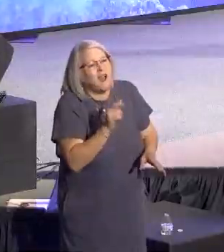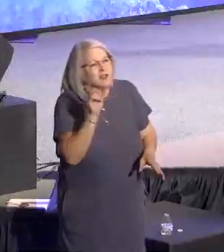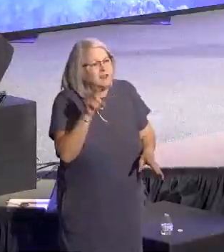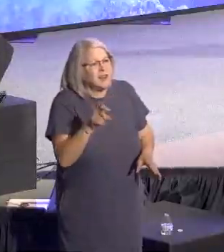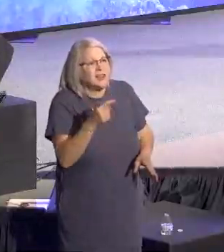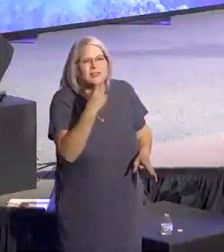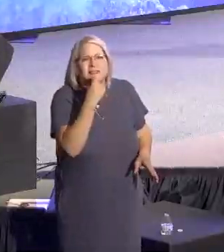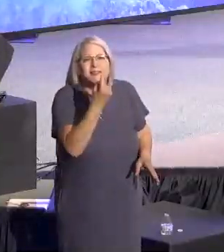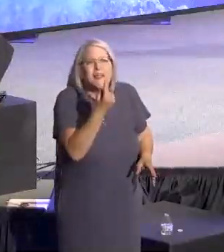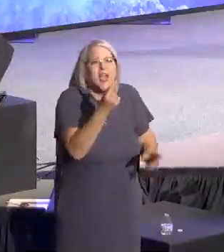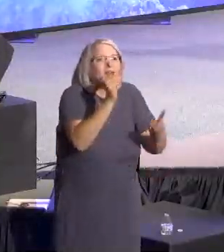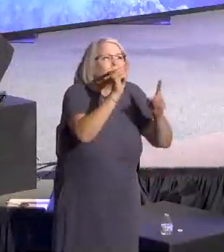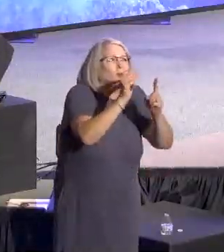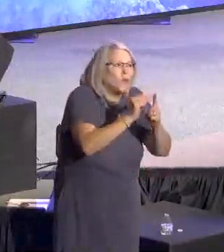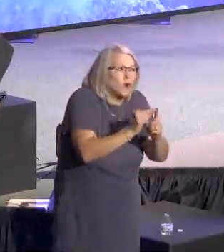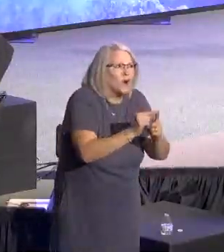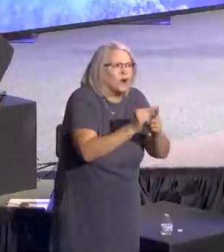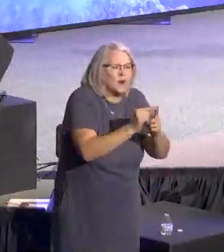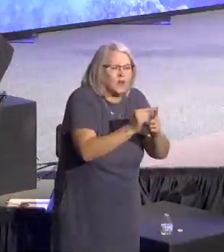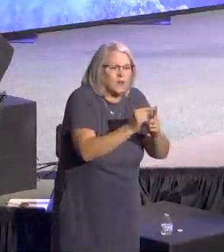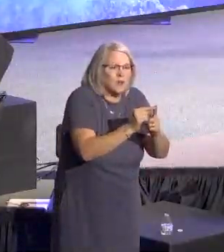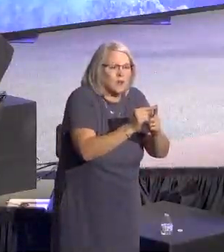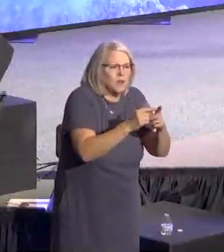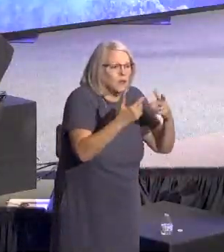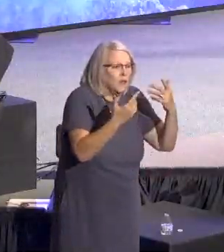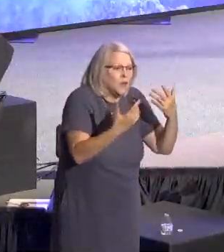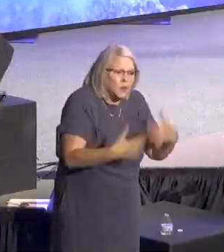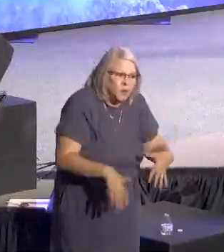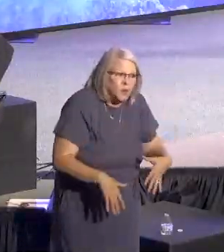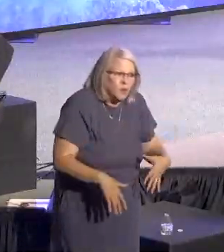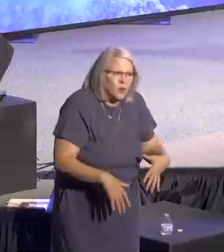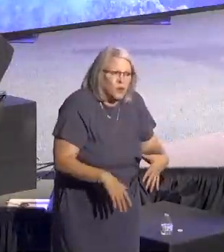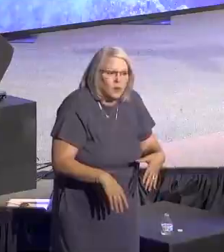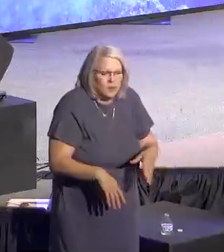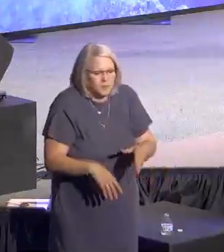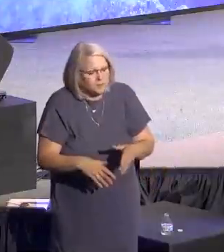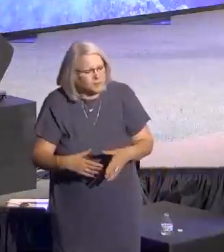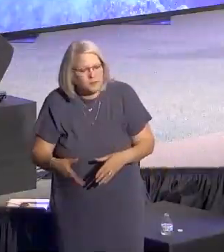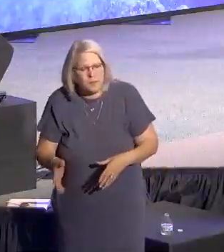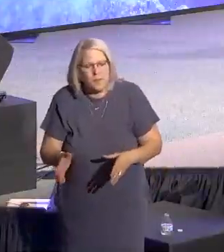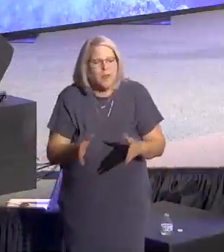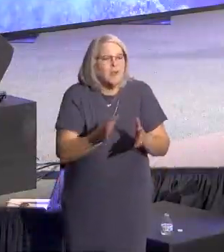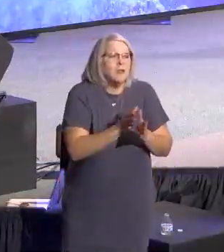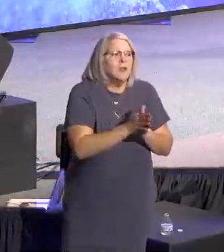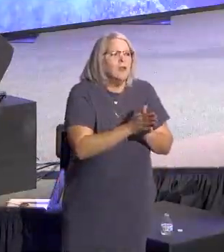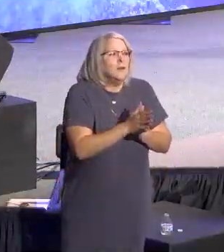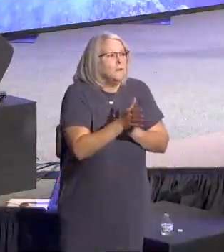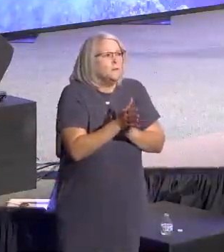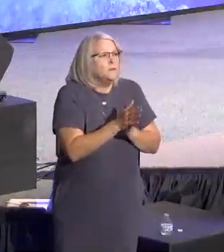demoniac, who was inhabited by 1,000 demons. No one could control this guy.